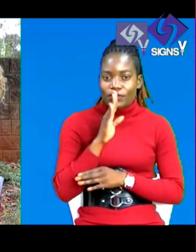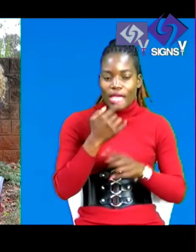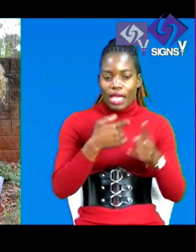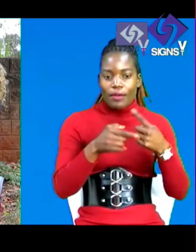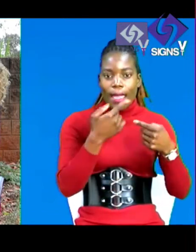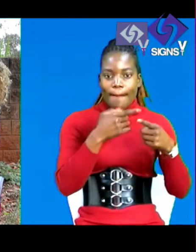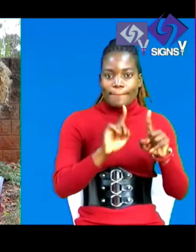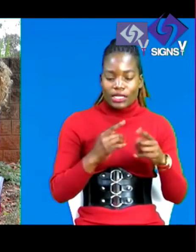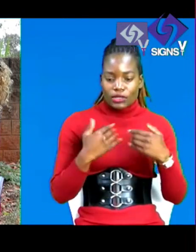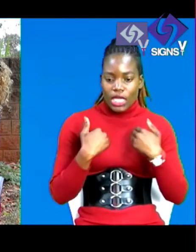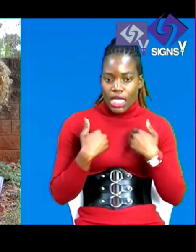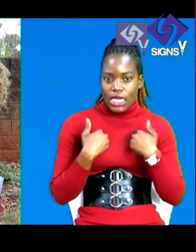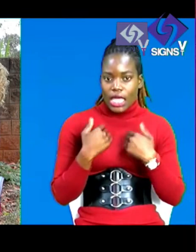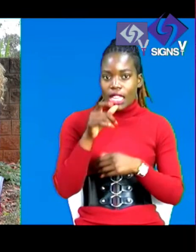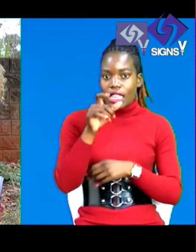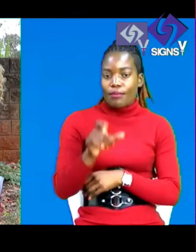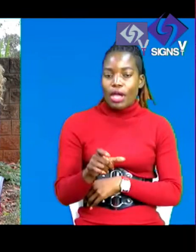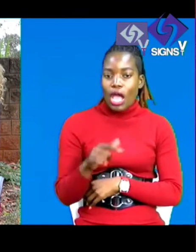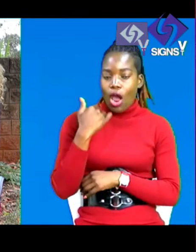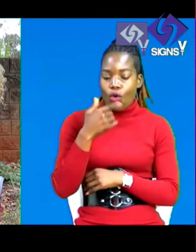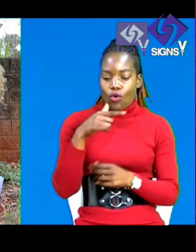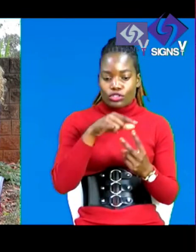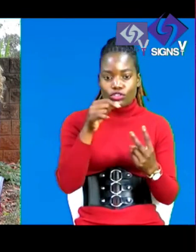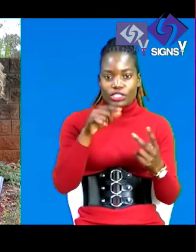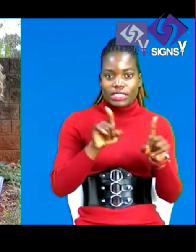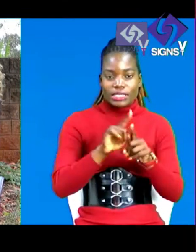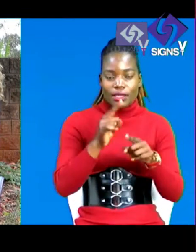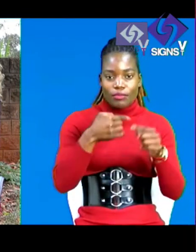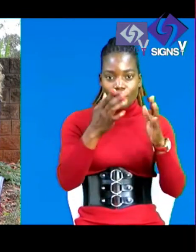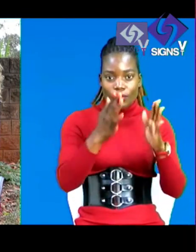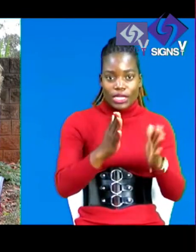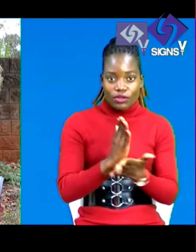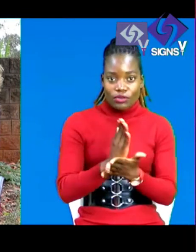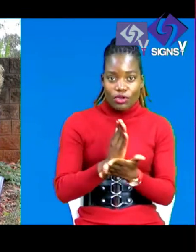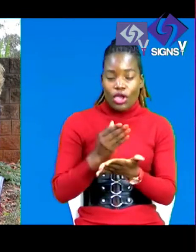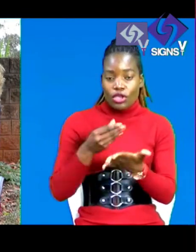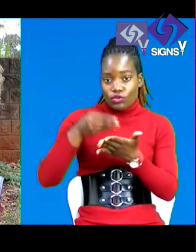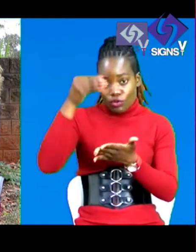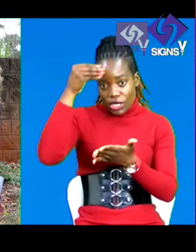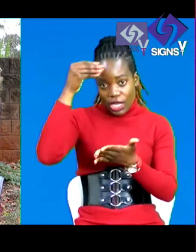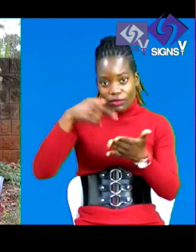had the person who was selected as the winner. What did you learn from that?